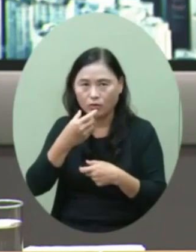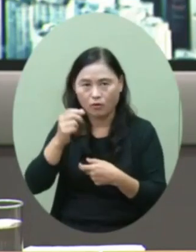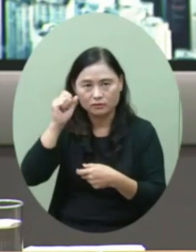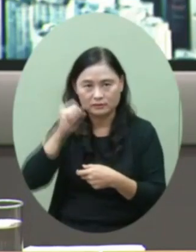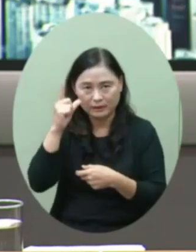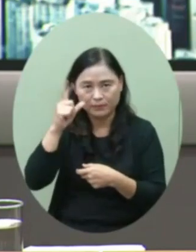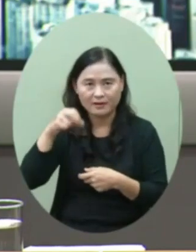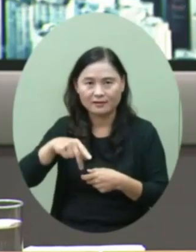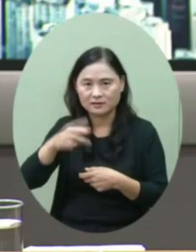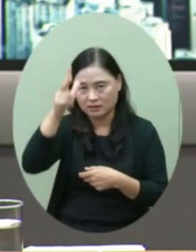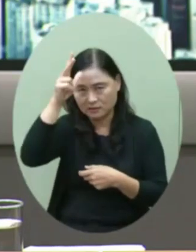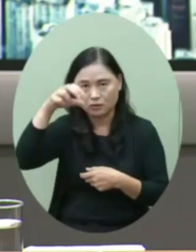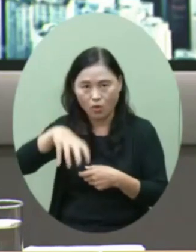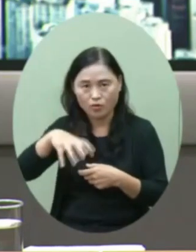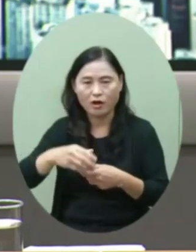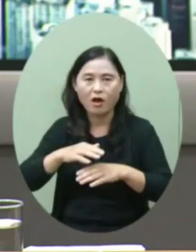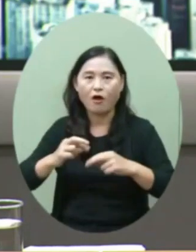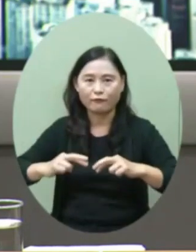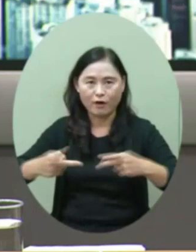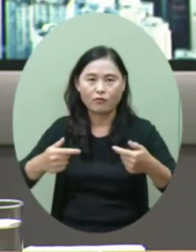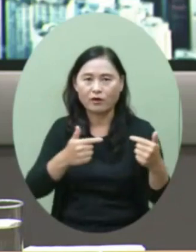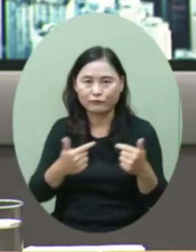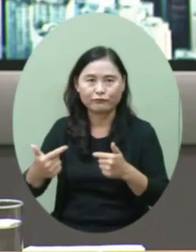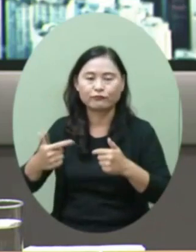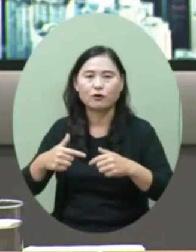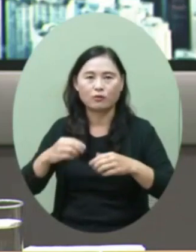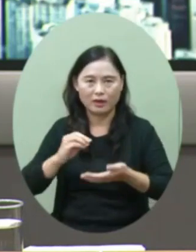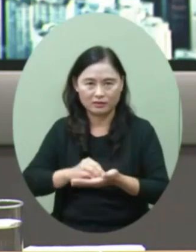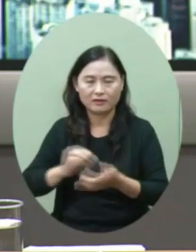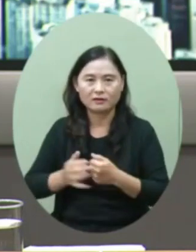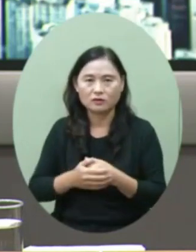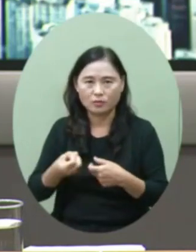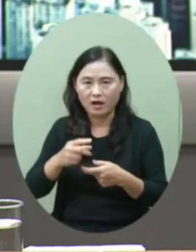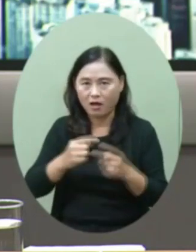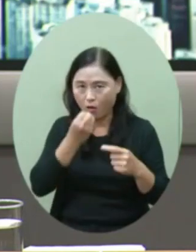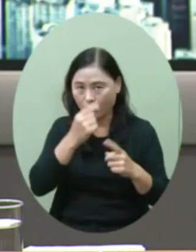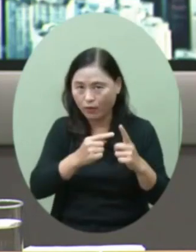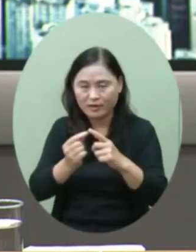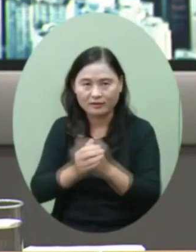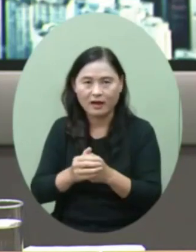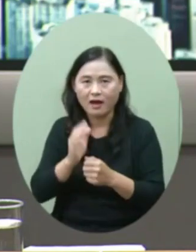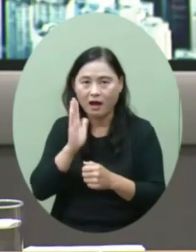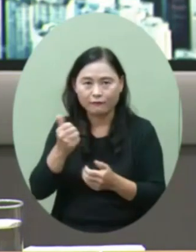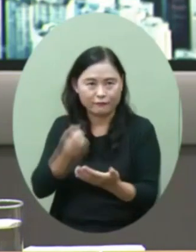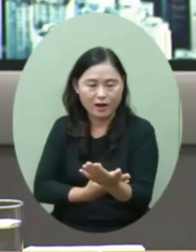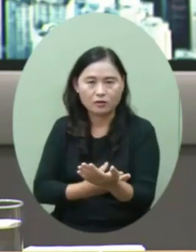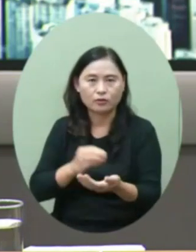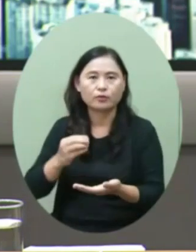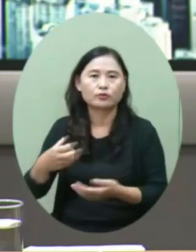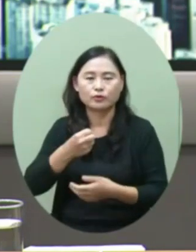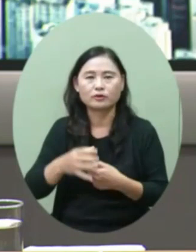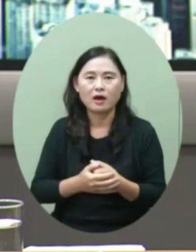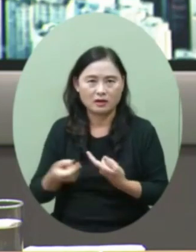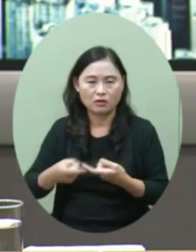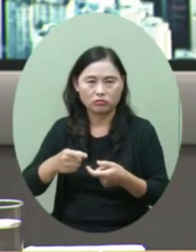of the policy of one country, two systems, and to safeguard national security, and to ensure long-term stability and prosperity